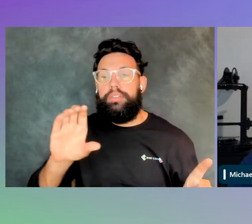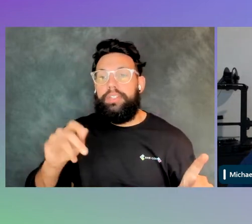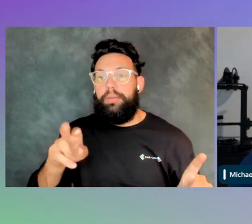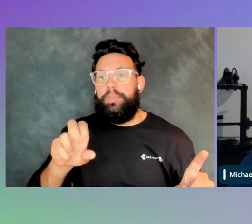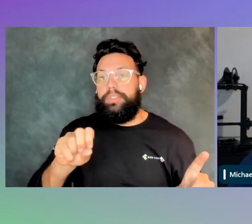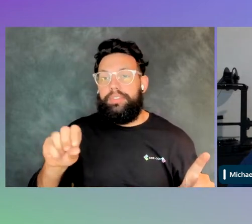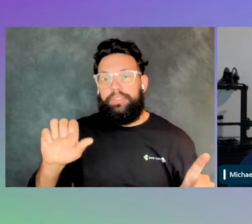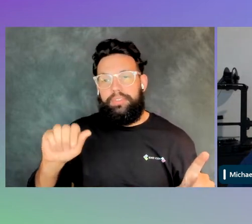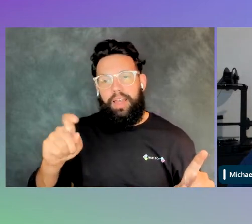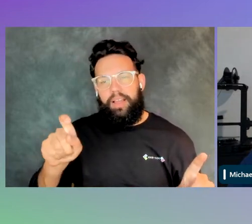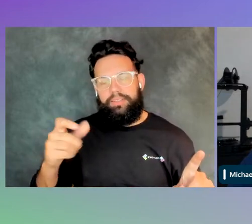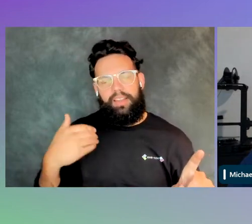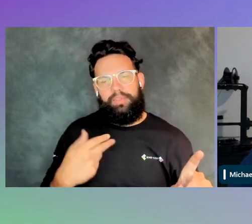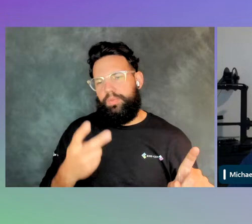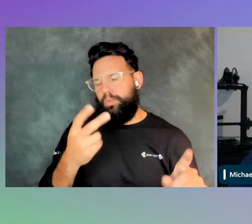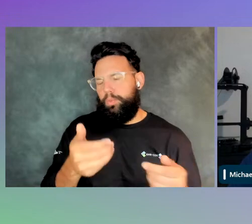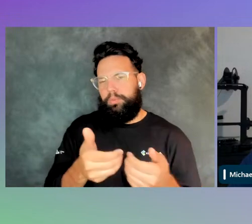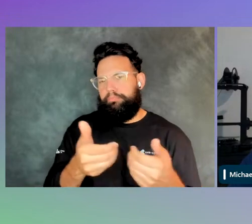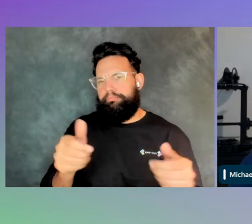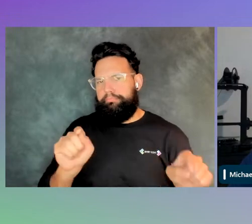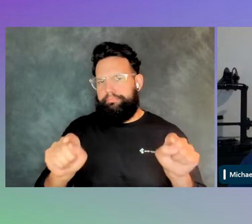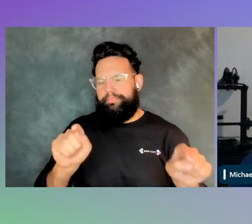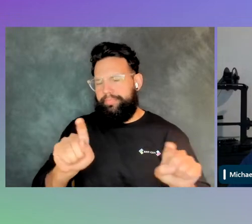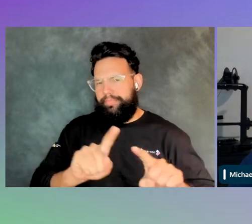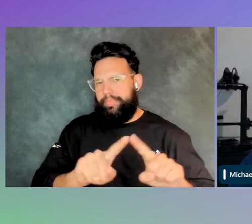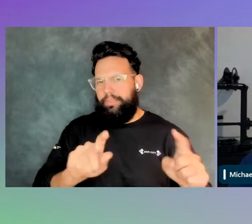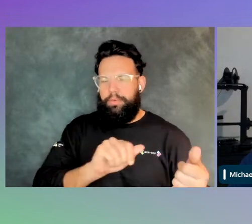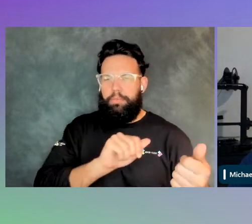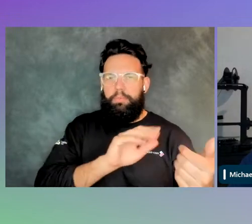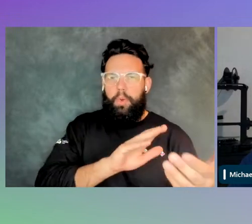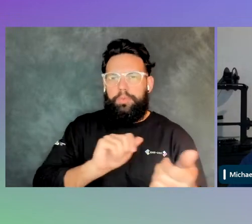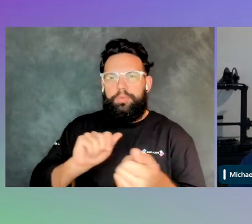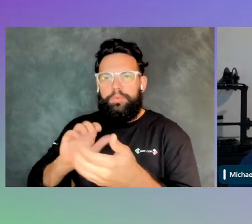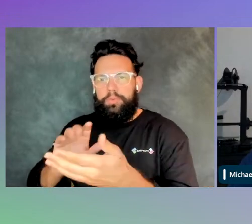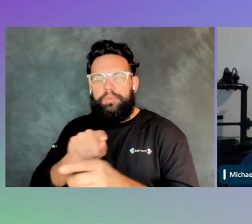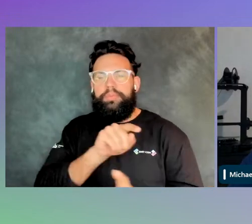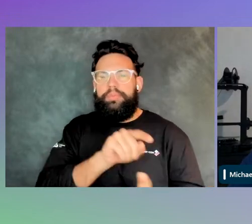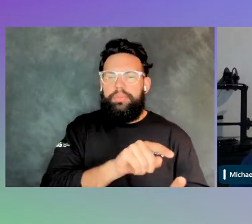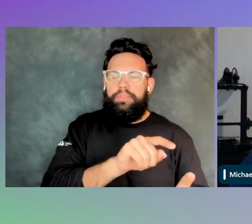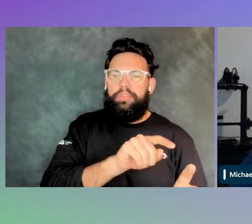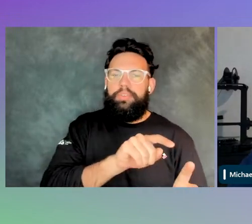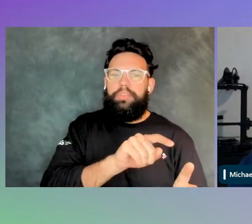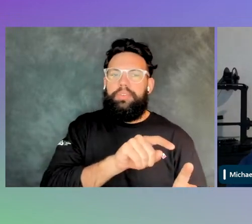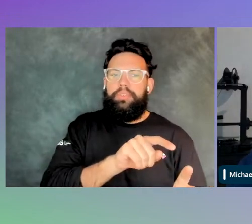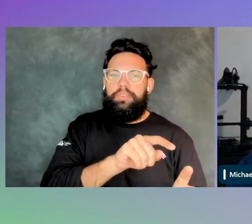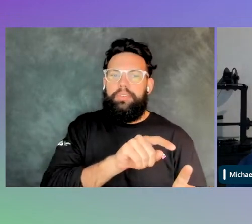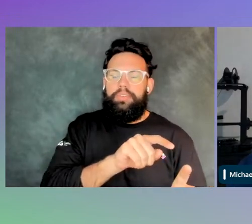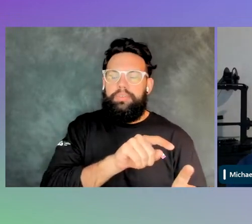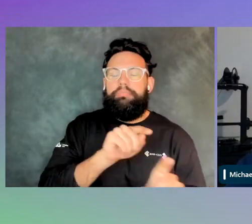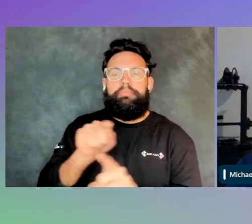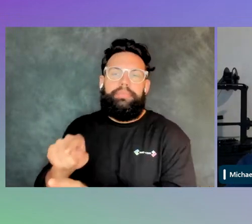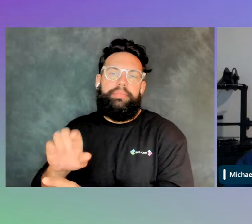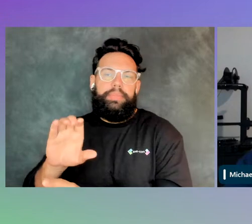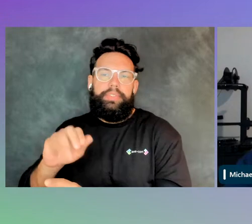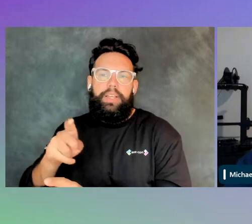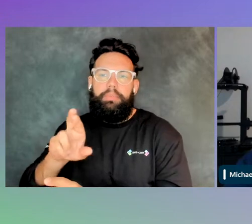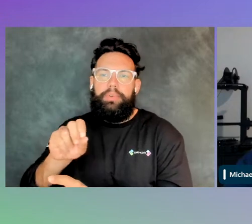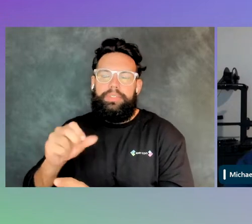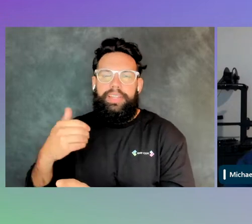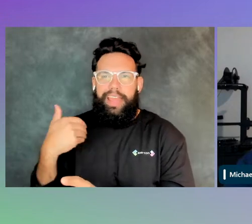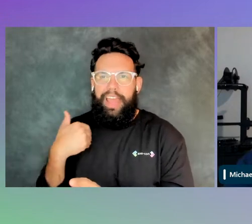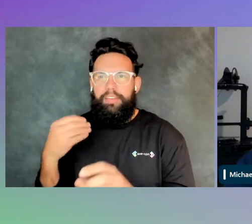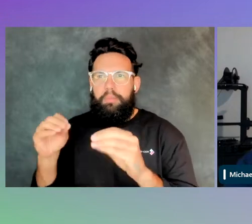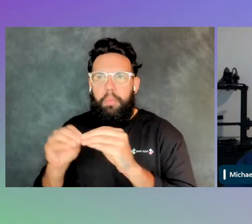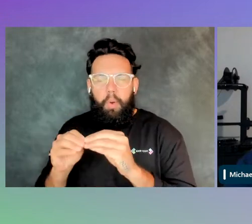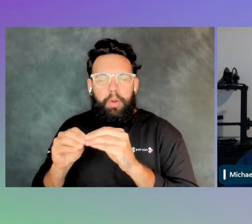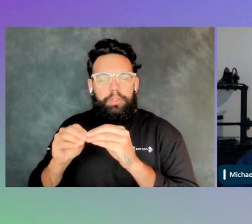is that with Cypress X you have more things to think about, but also more control over